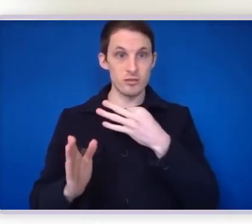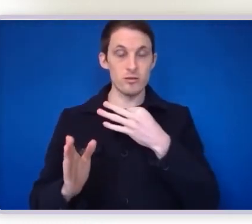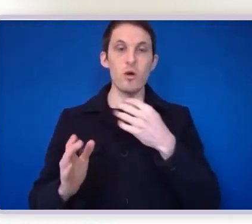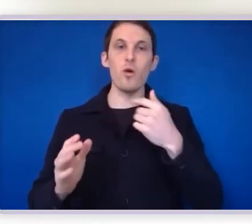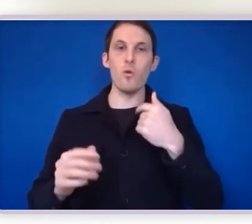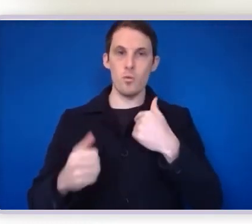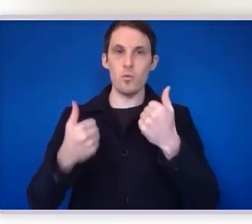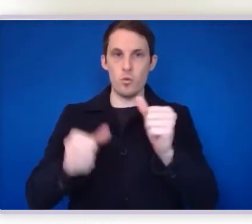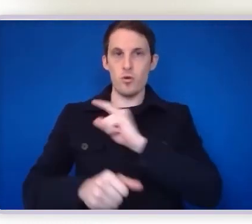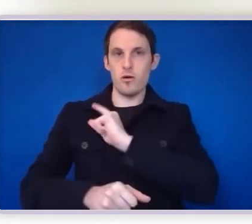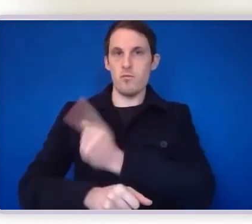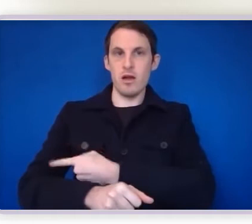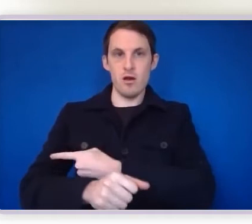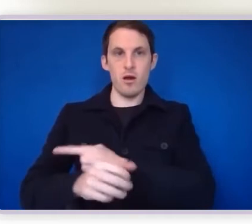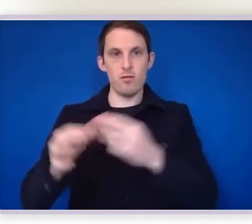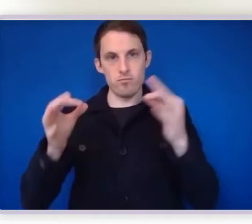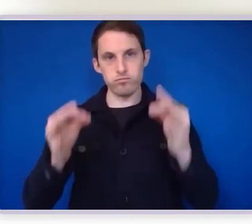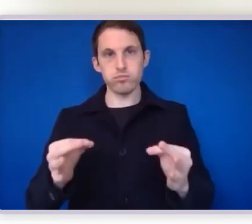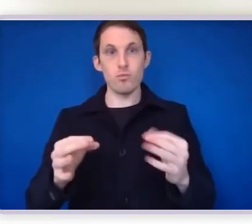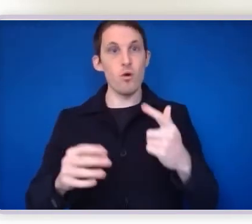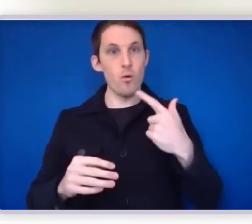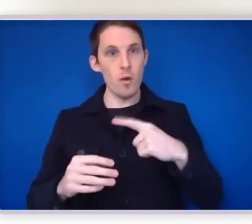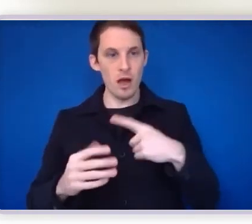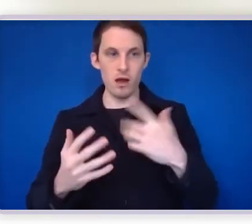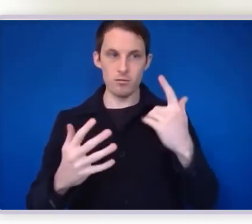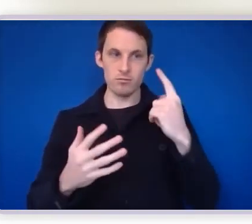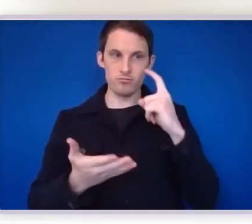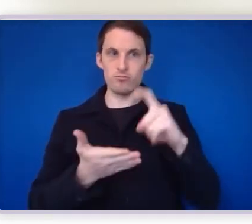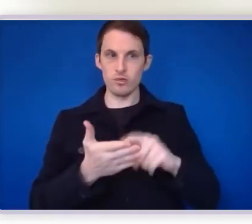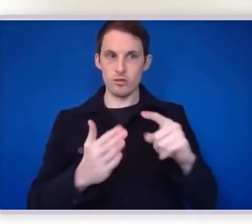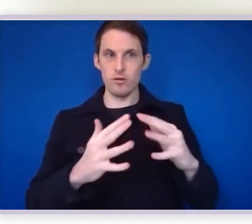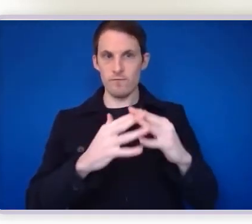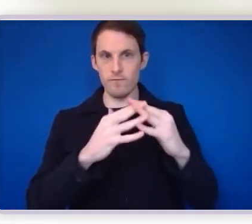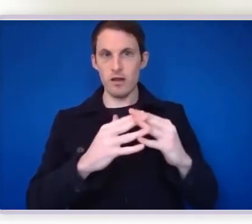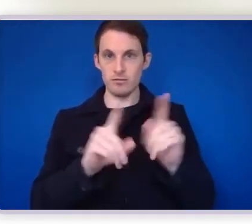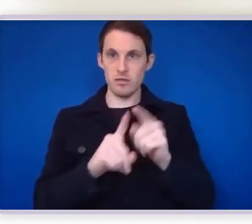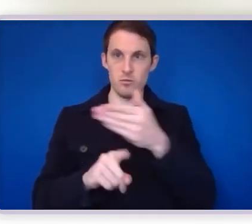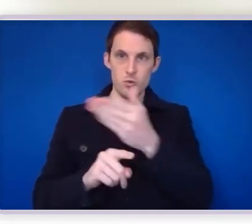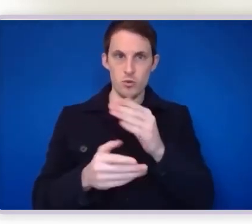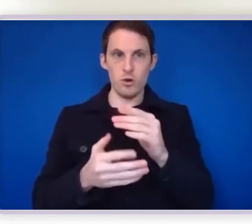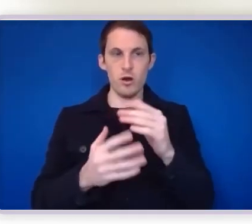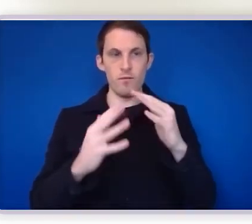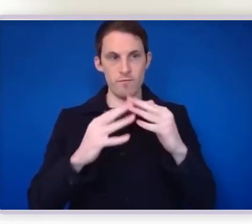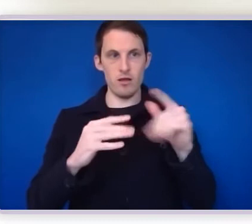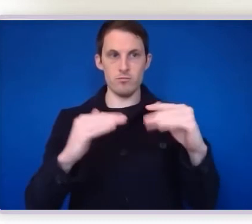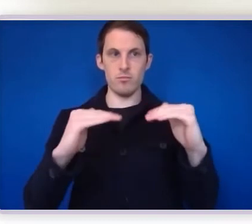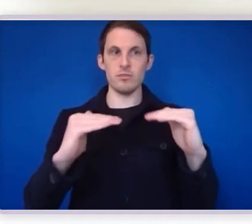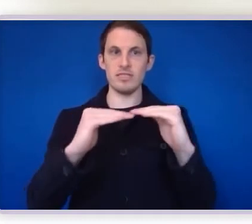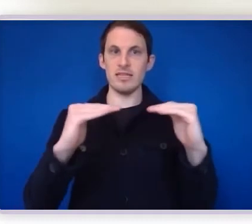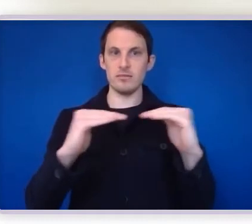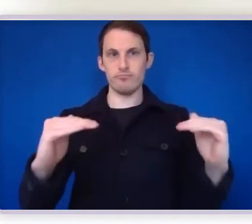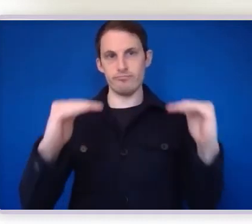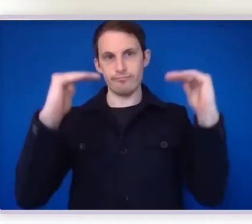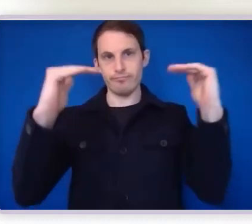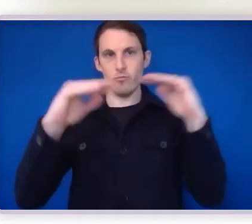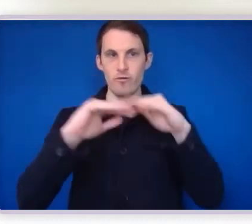high value, obviously, as you do, on the health, safety, and welfare of people with disabilities. So